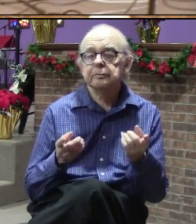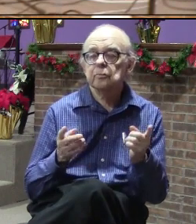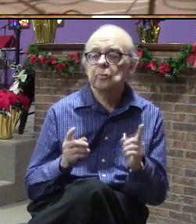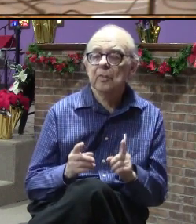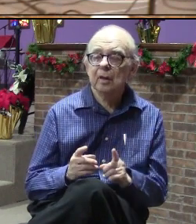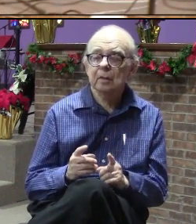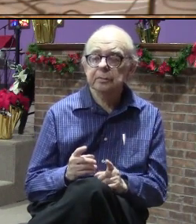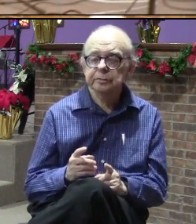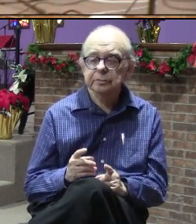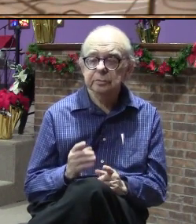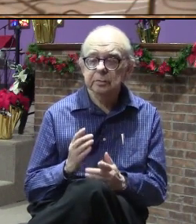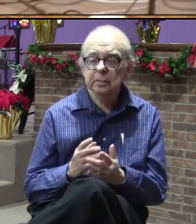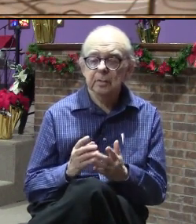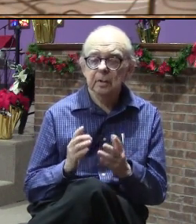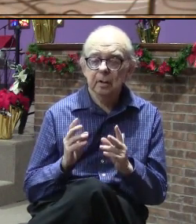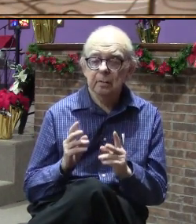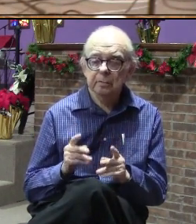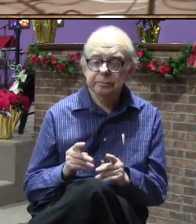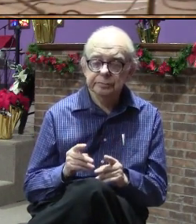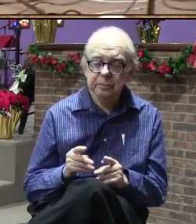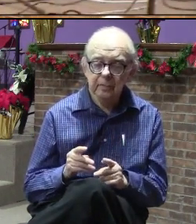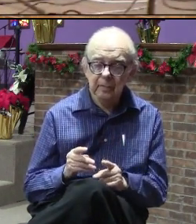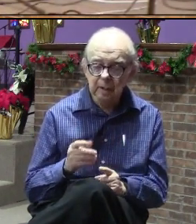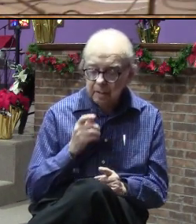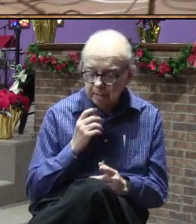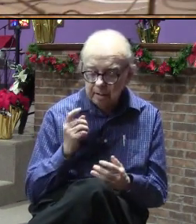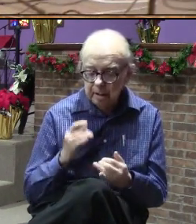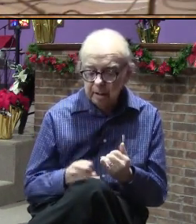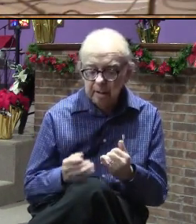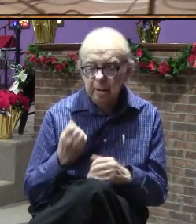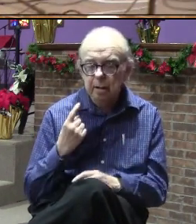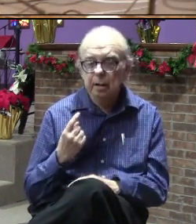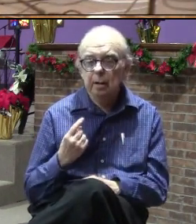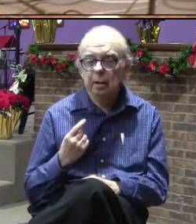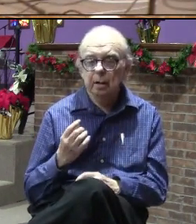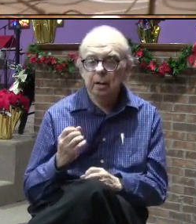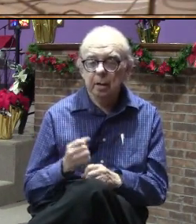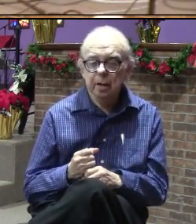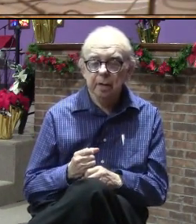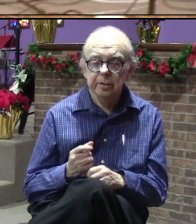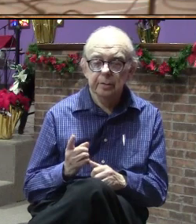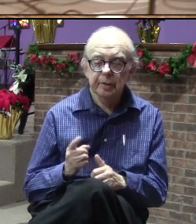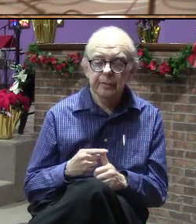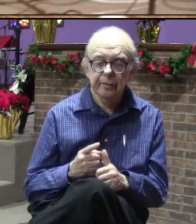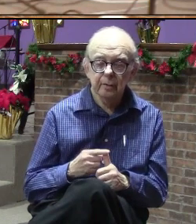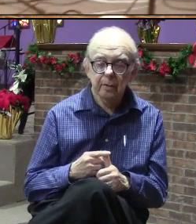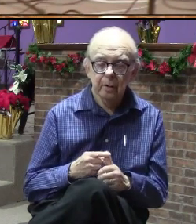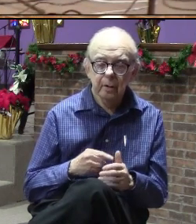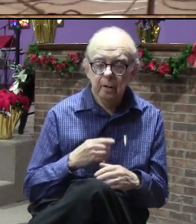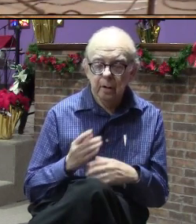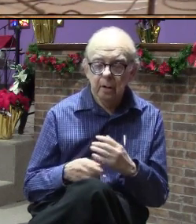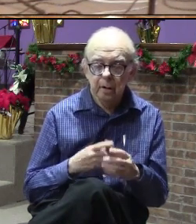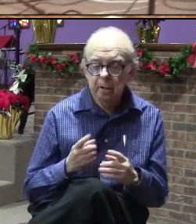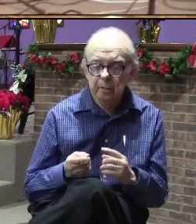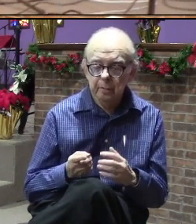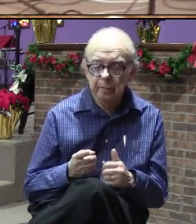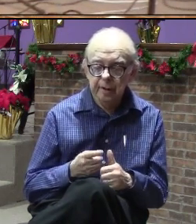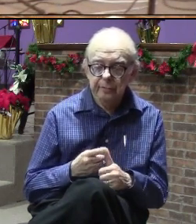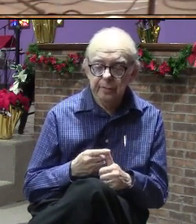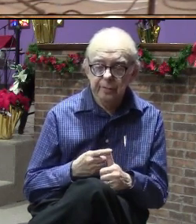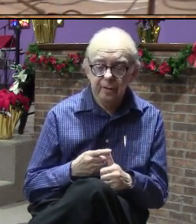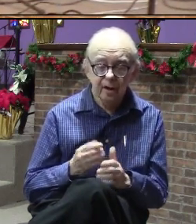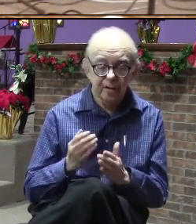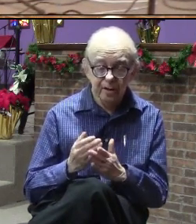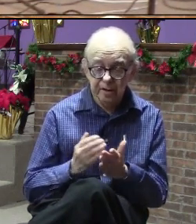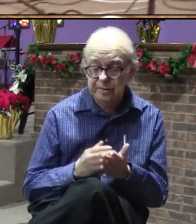somebody, whoever it was last year, got to pick first. The next person gets to pick first on the list that she